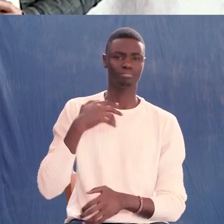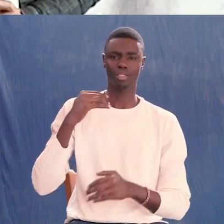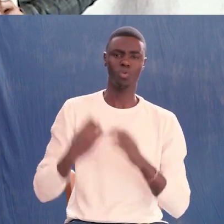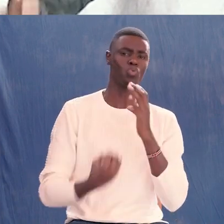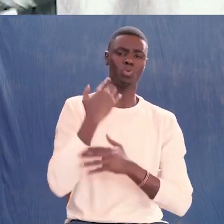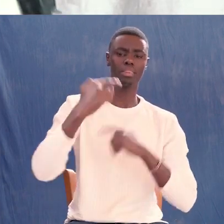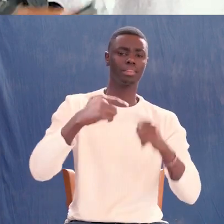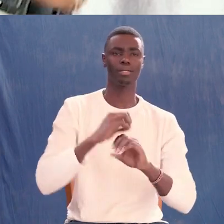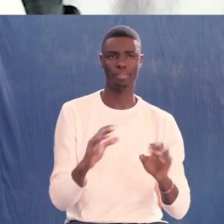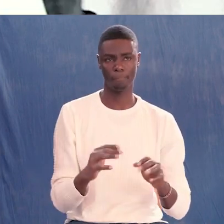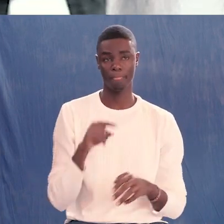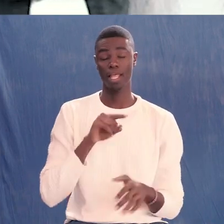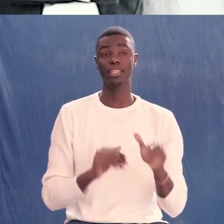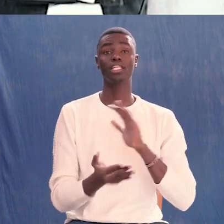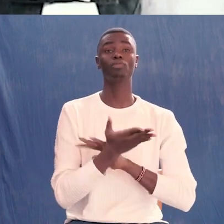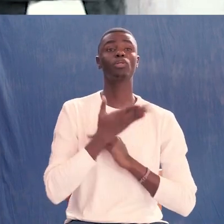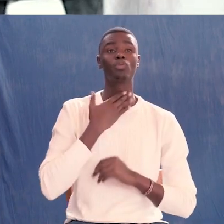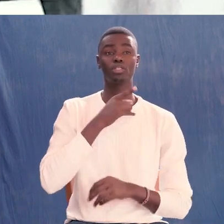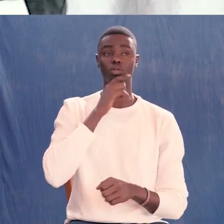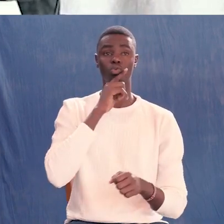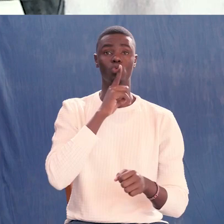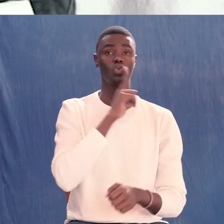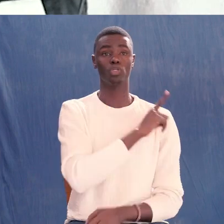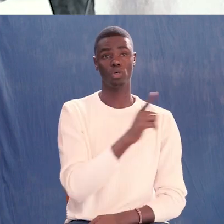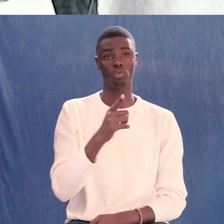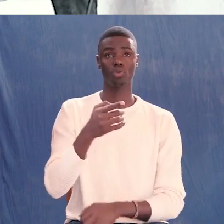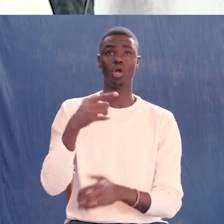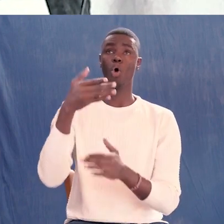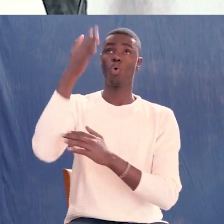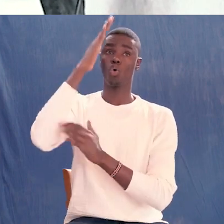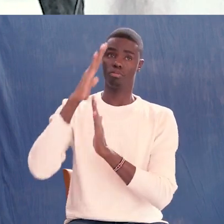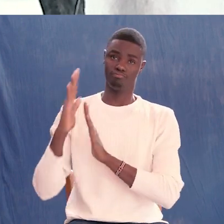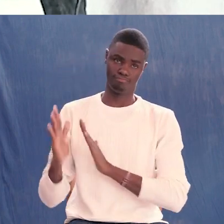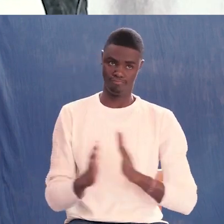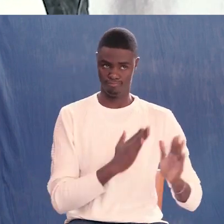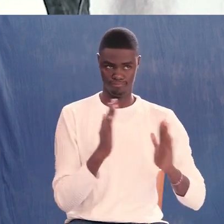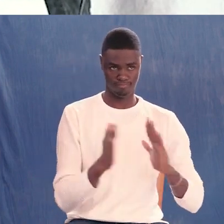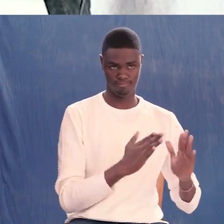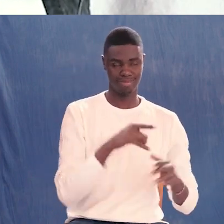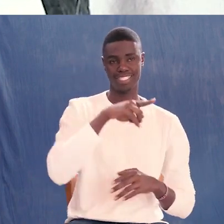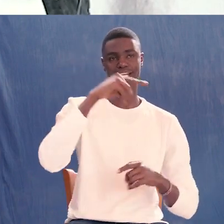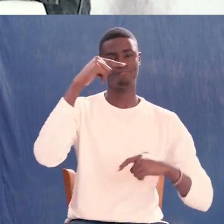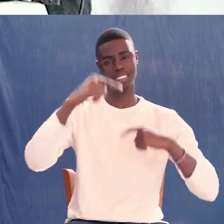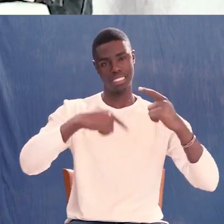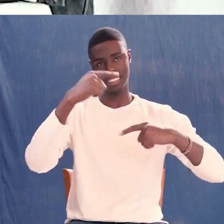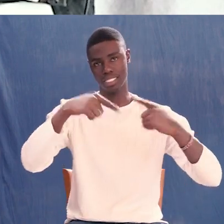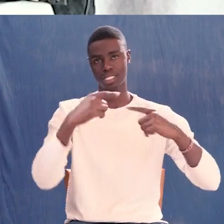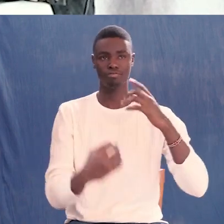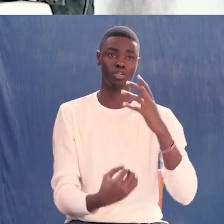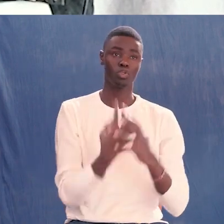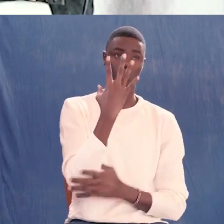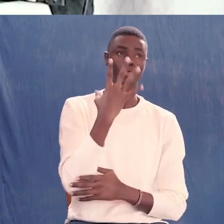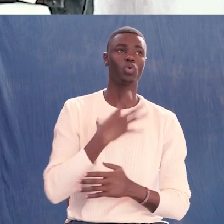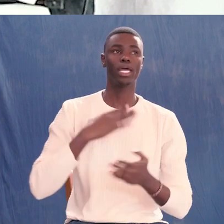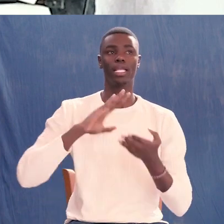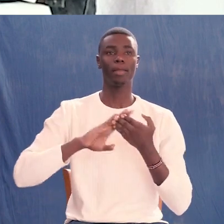And this morning I want to assure you that God's plan is that you continue to grow and to